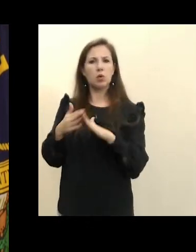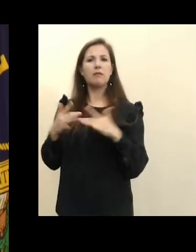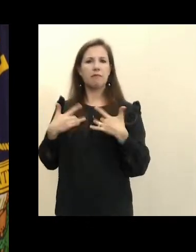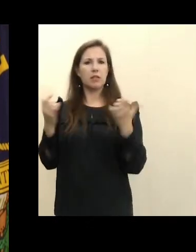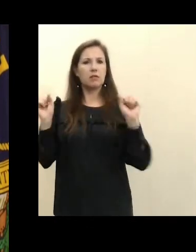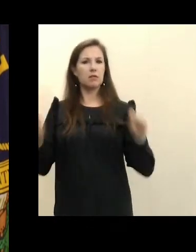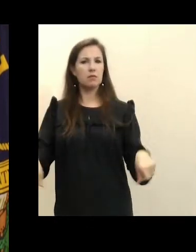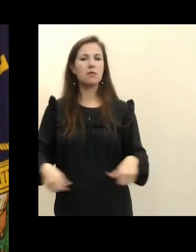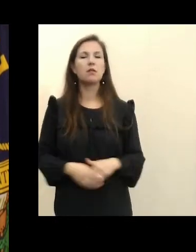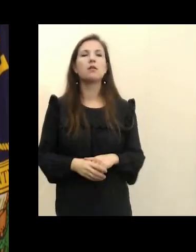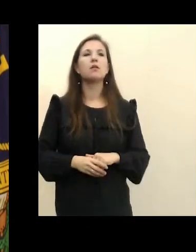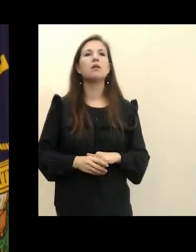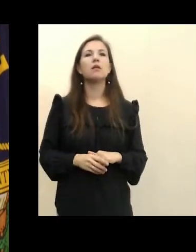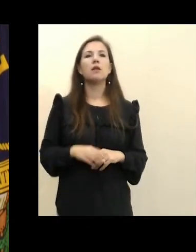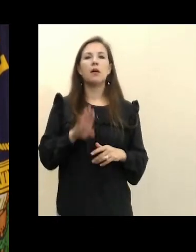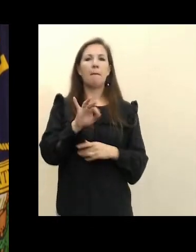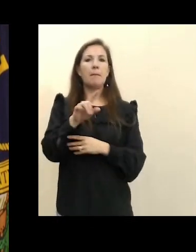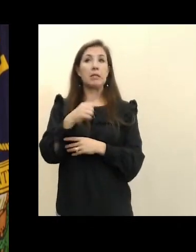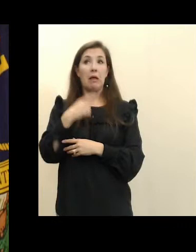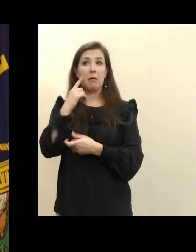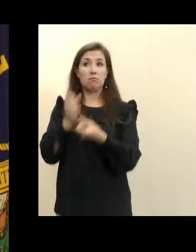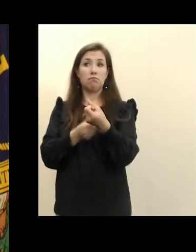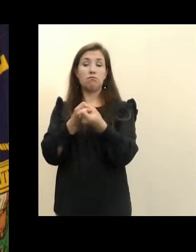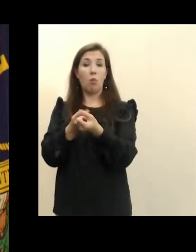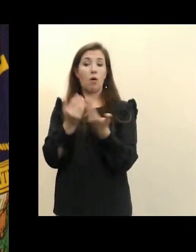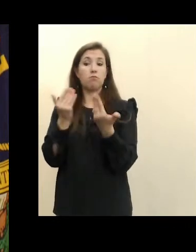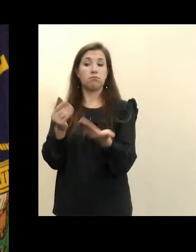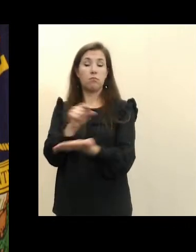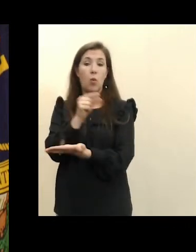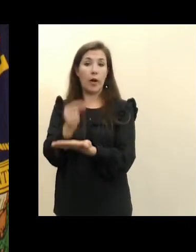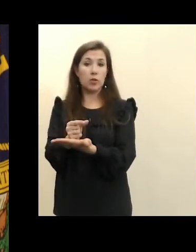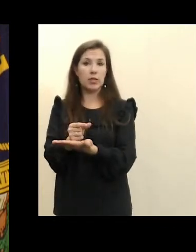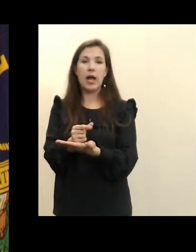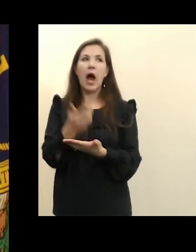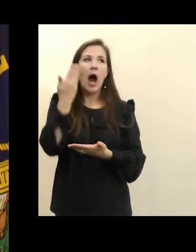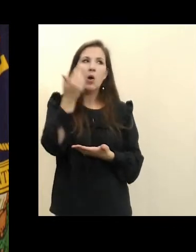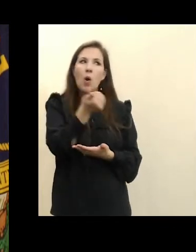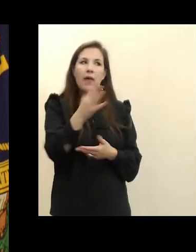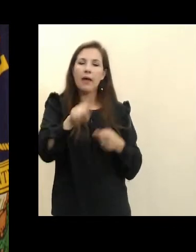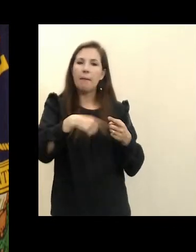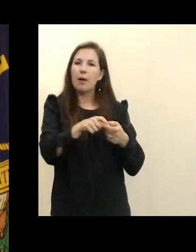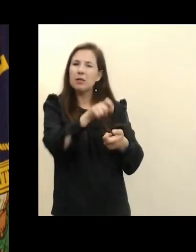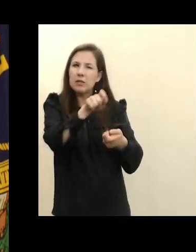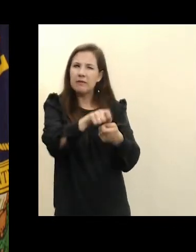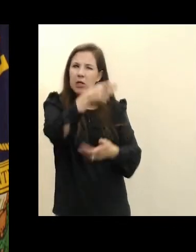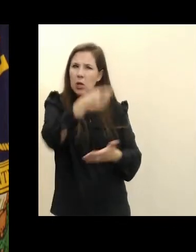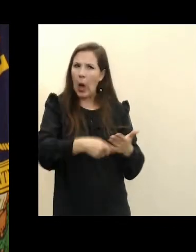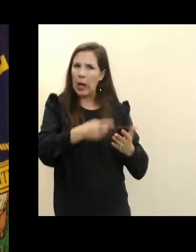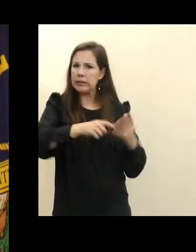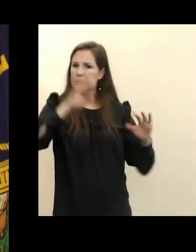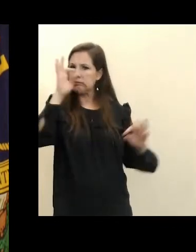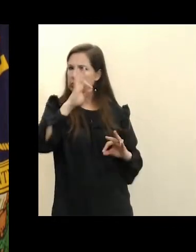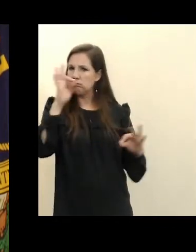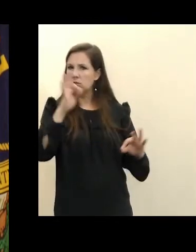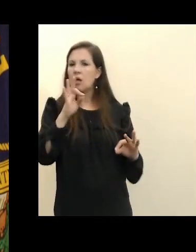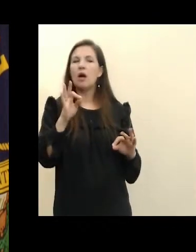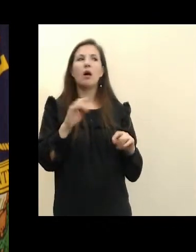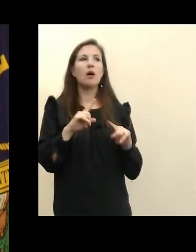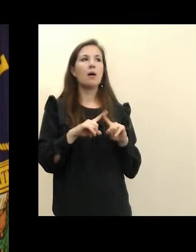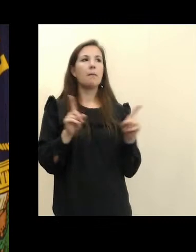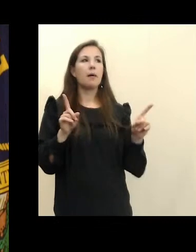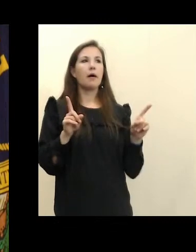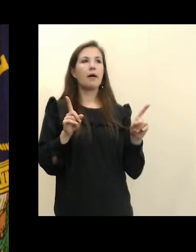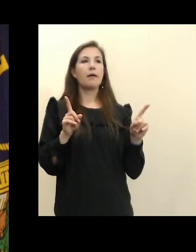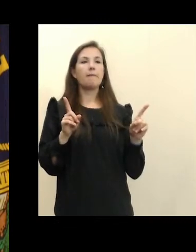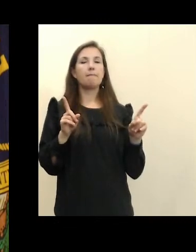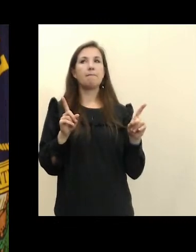there, and the Bills, I think, were supportive of holding these graduations. I don't know anything about the particular cost, but I will say this: